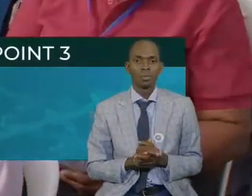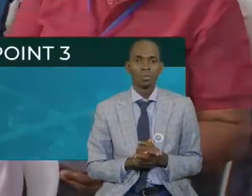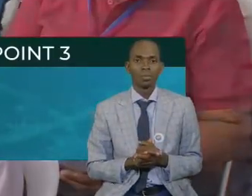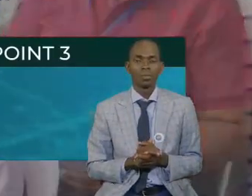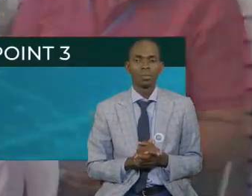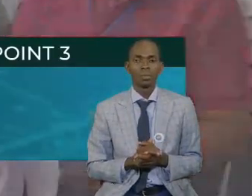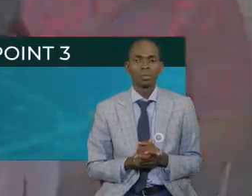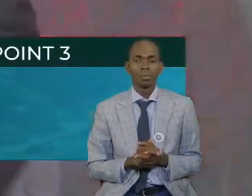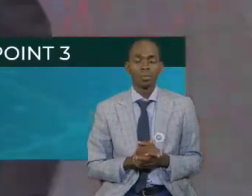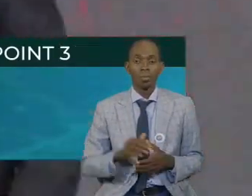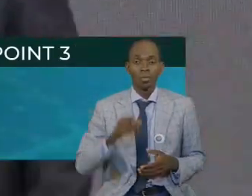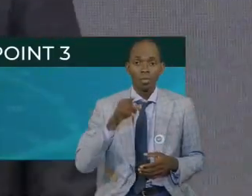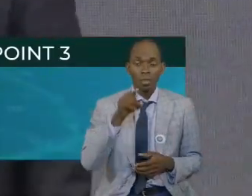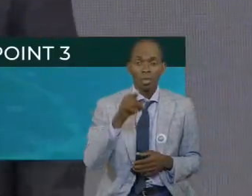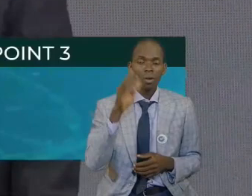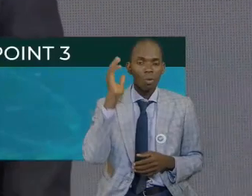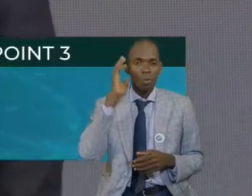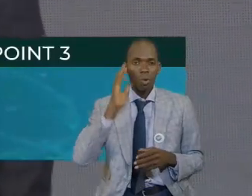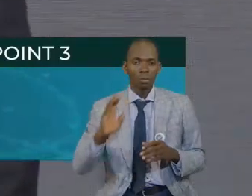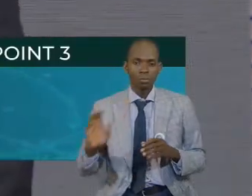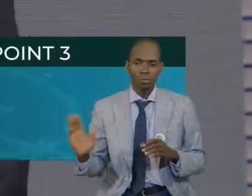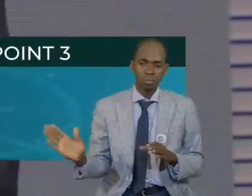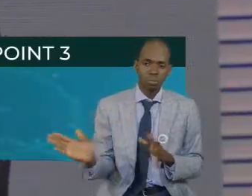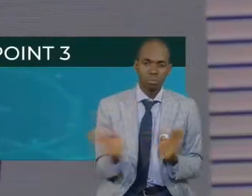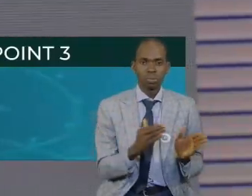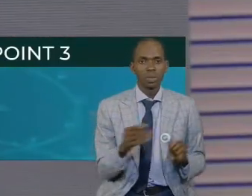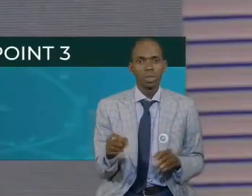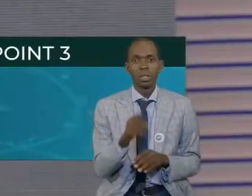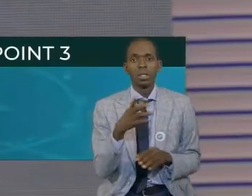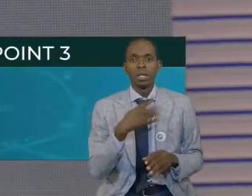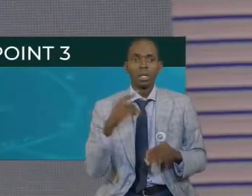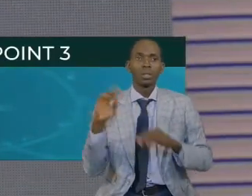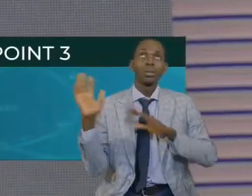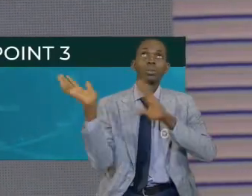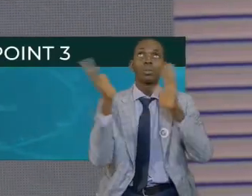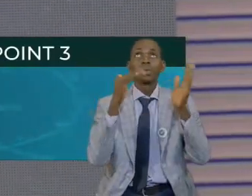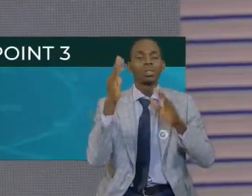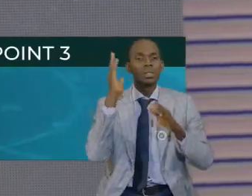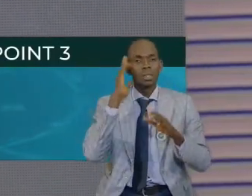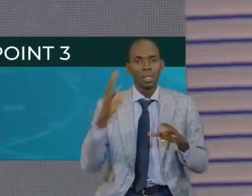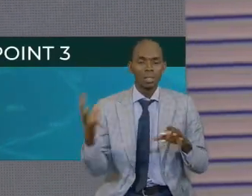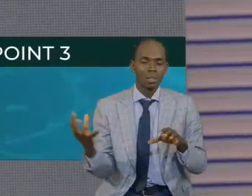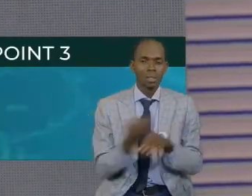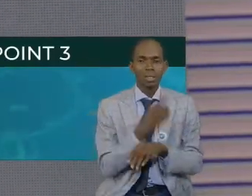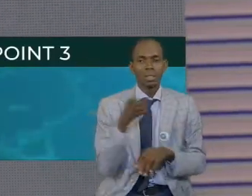Thou shalt fan them, and the wind shall carry them away.